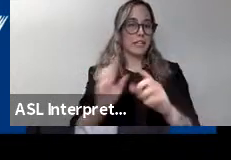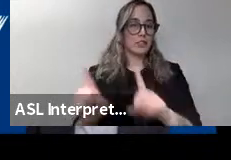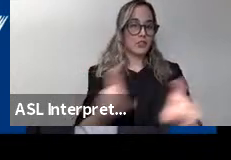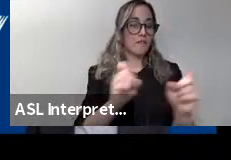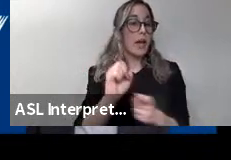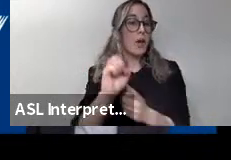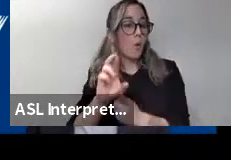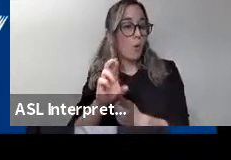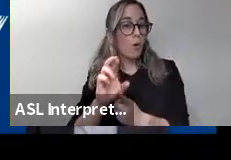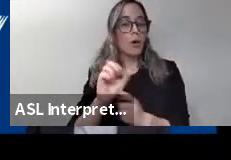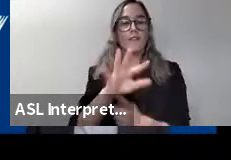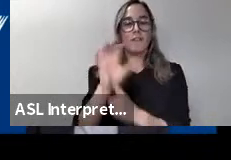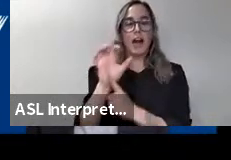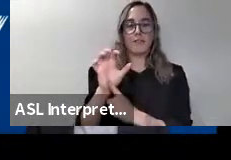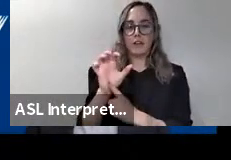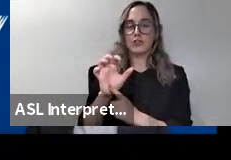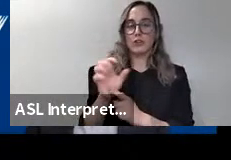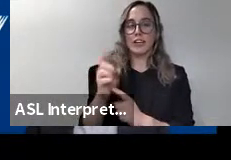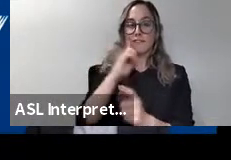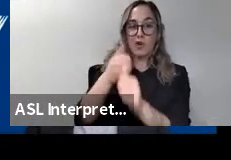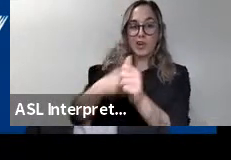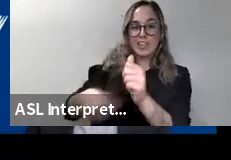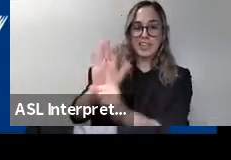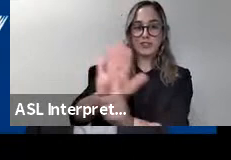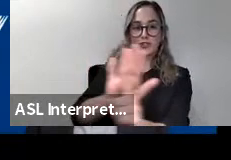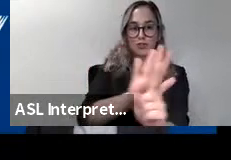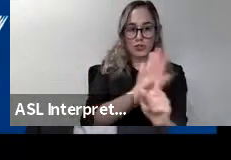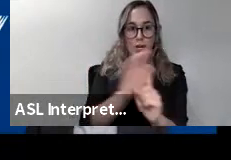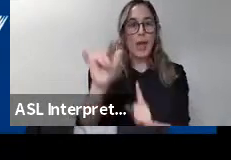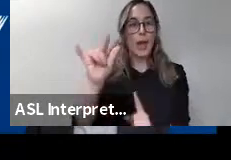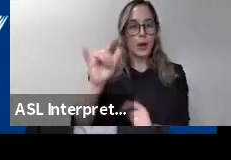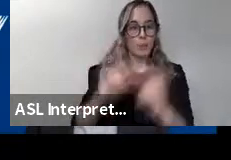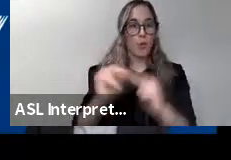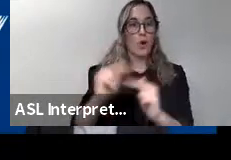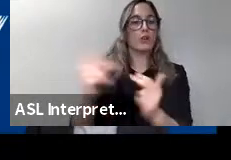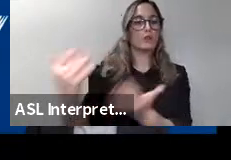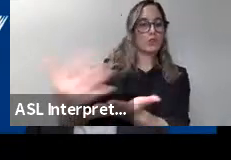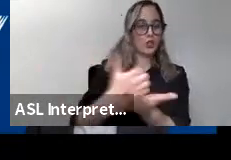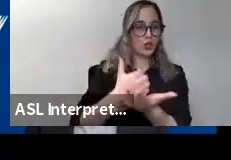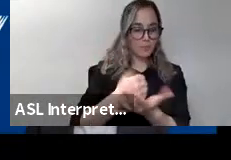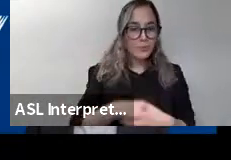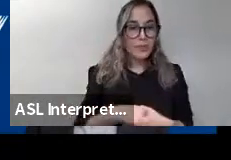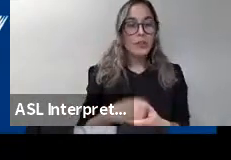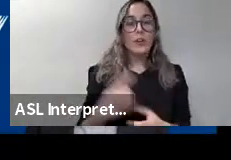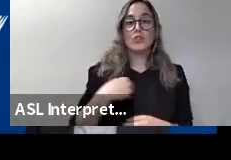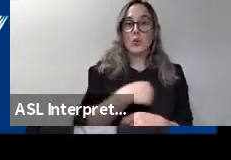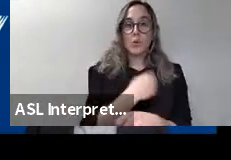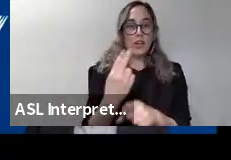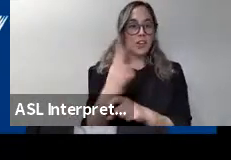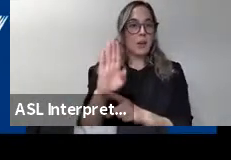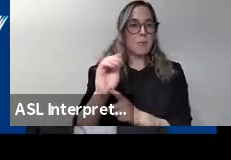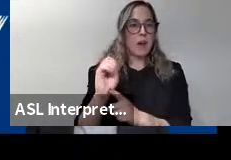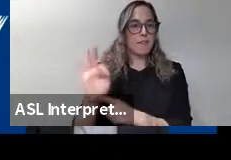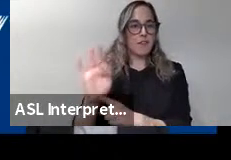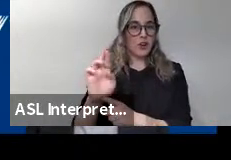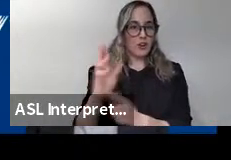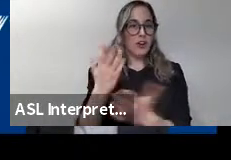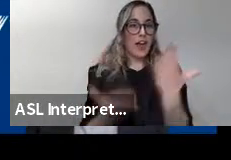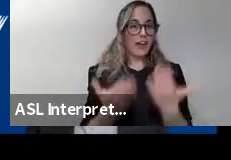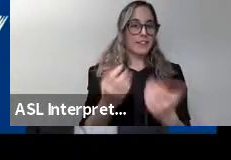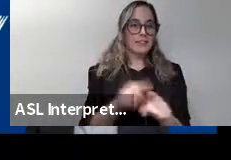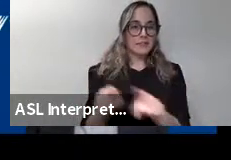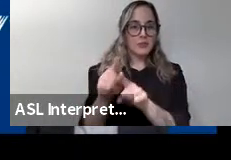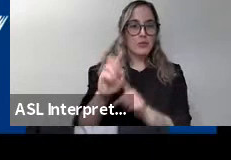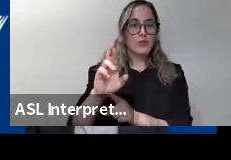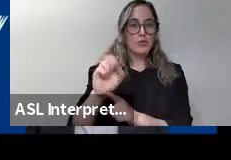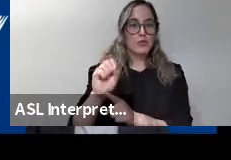per airport returned to us. We also selected additional addresses as a buffer, which we refer to as a reserve sample. The